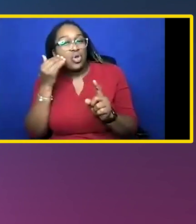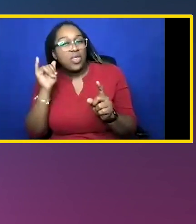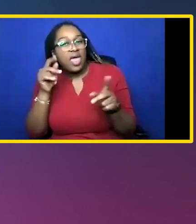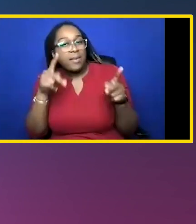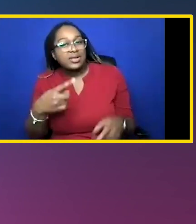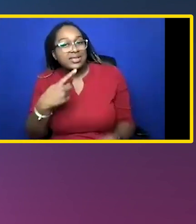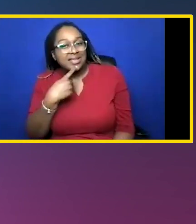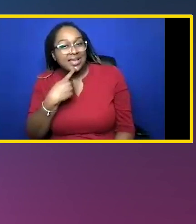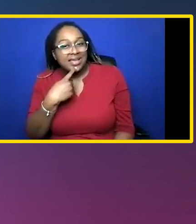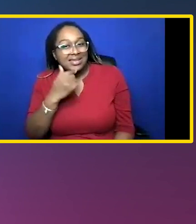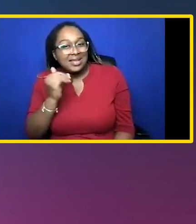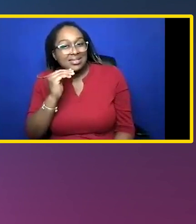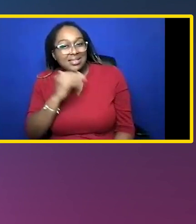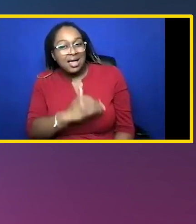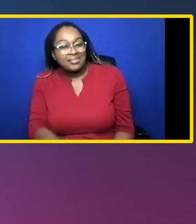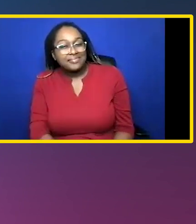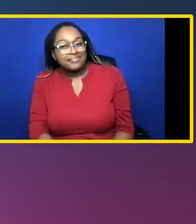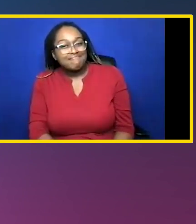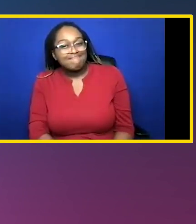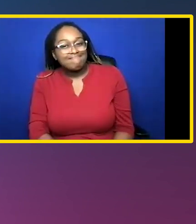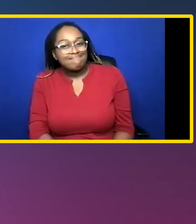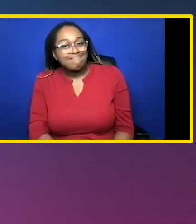said is a lie?